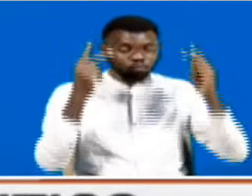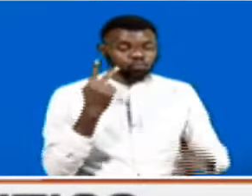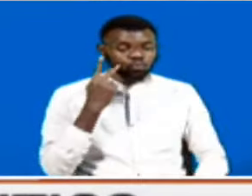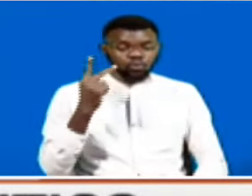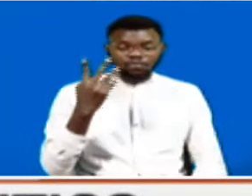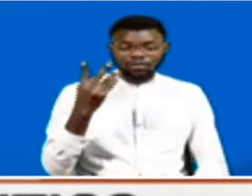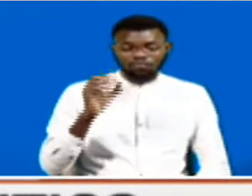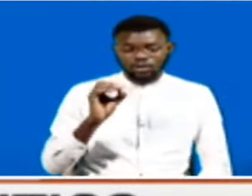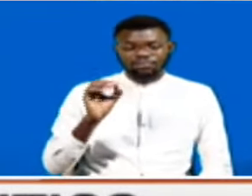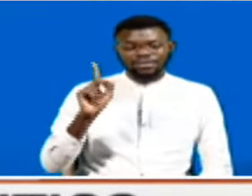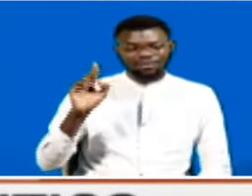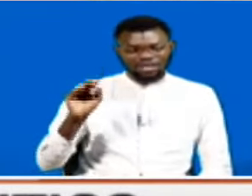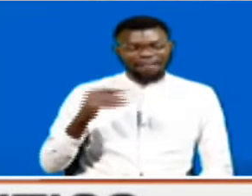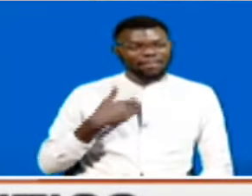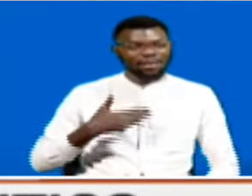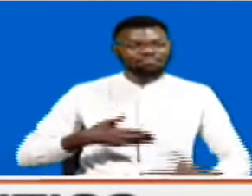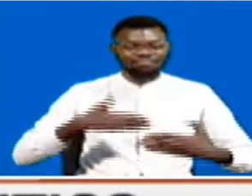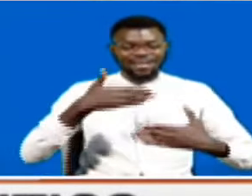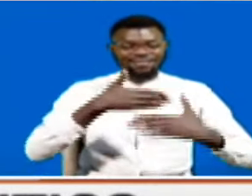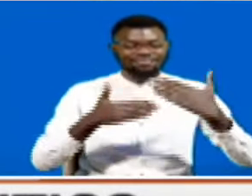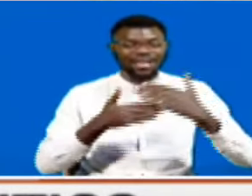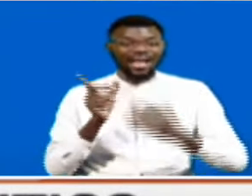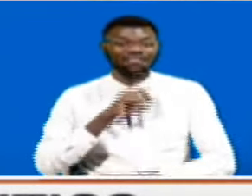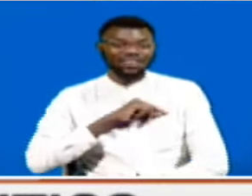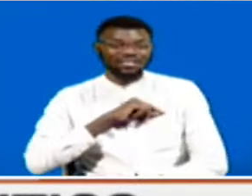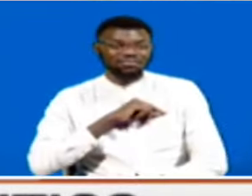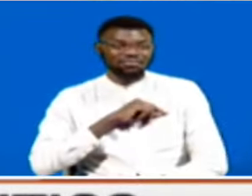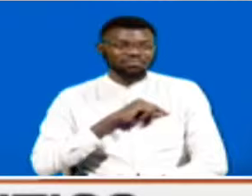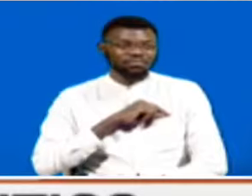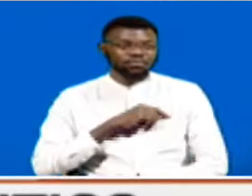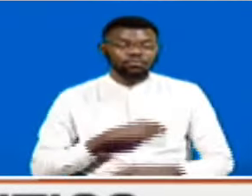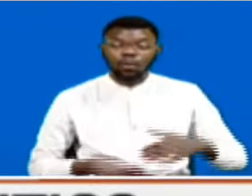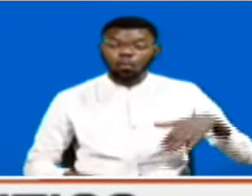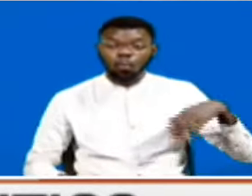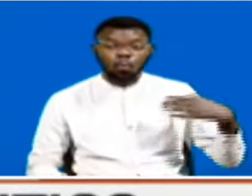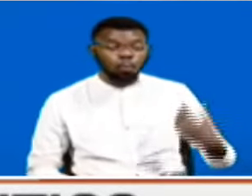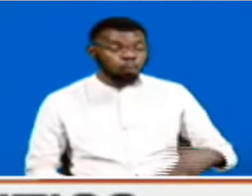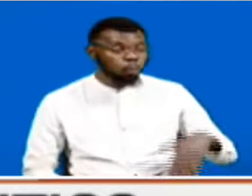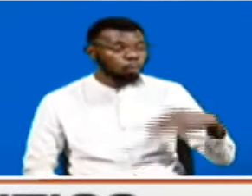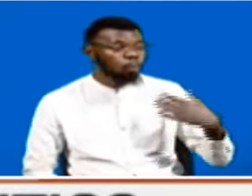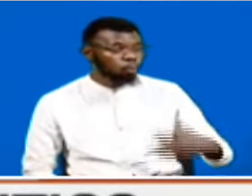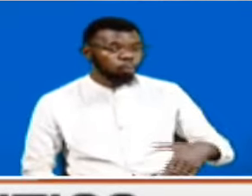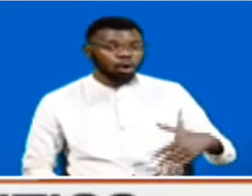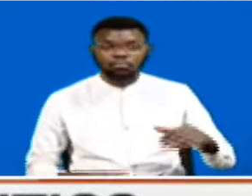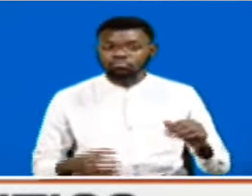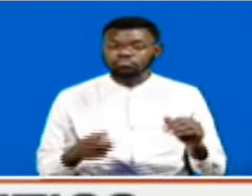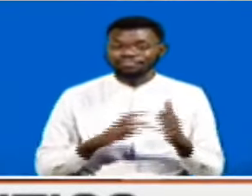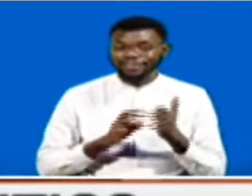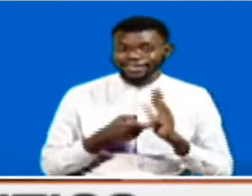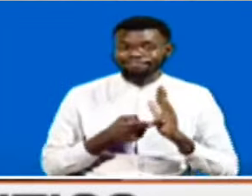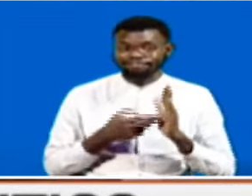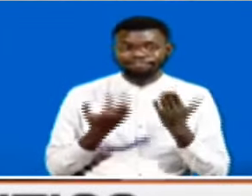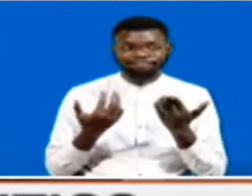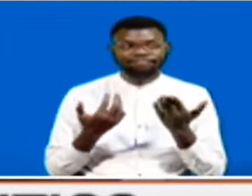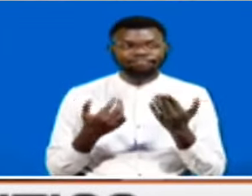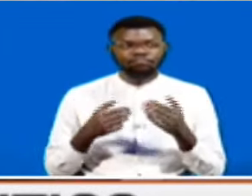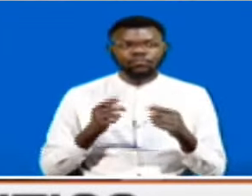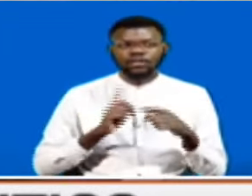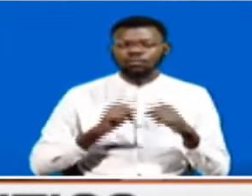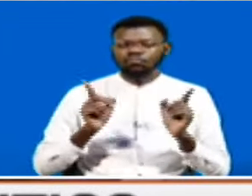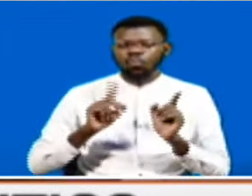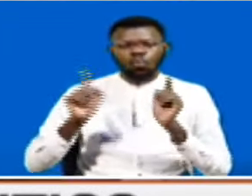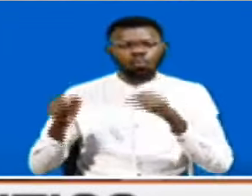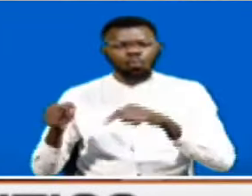240 kilometers. In 10 years? Tarmac, yes. As a governor? As a governor. That's remarkable. Yes. How many, is there a comparison, because you go to COG, you went to COG